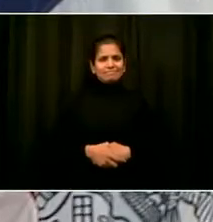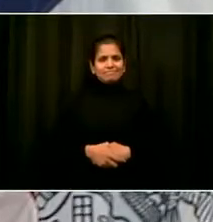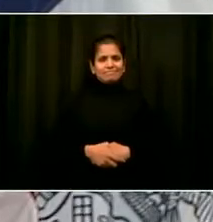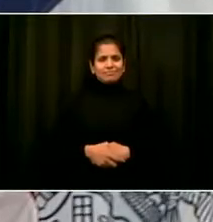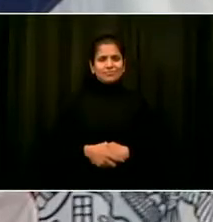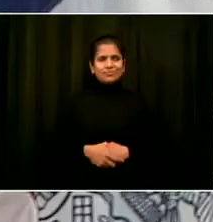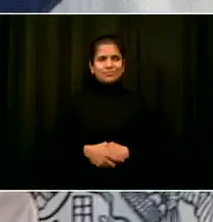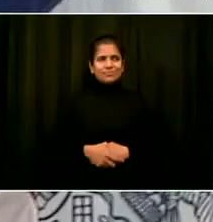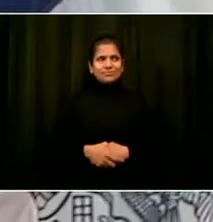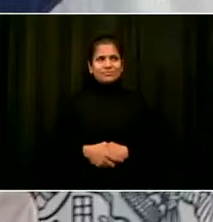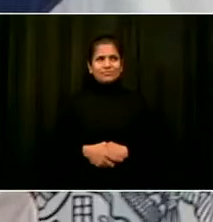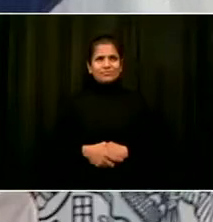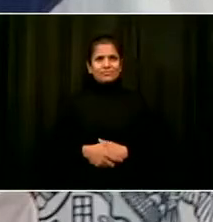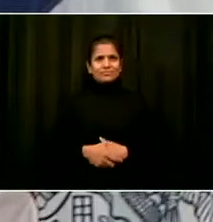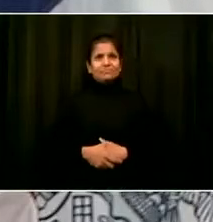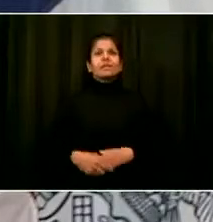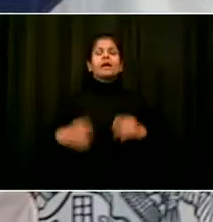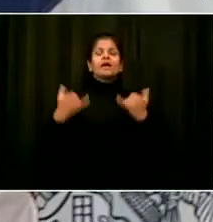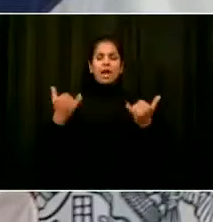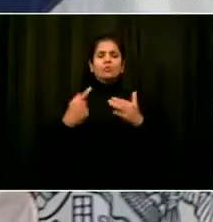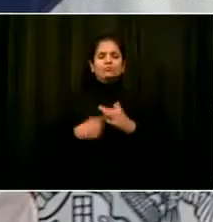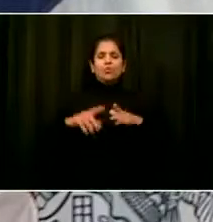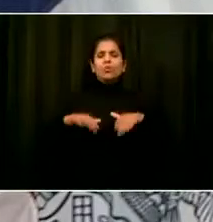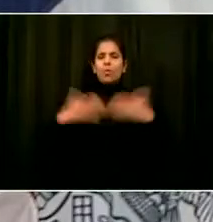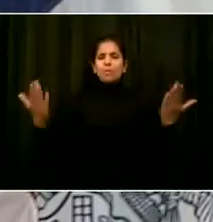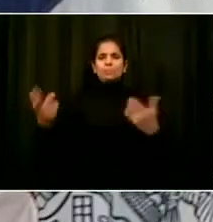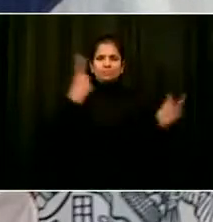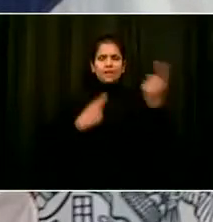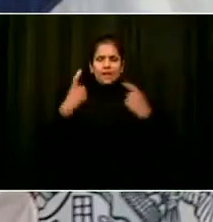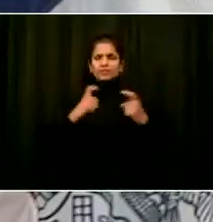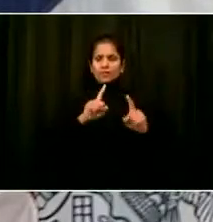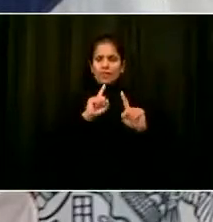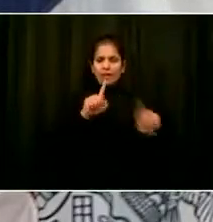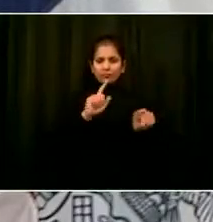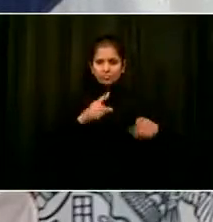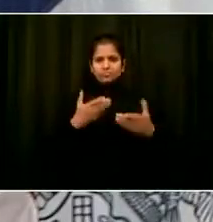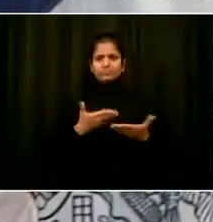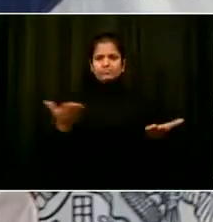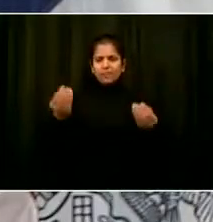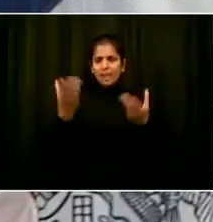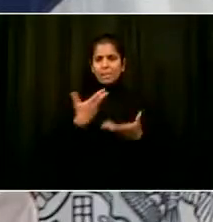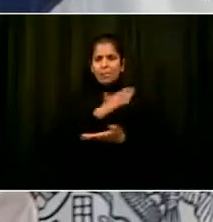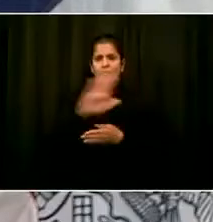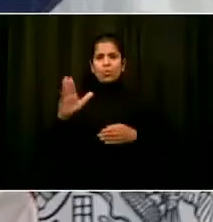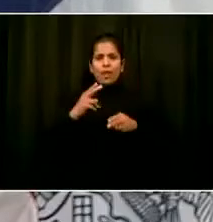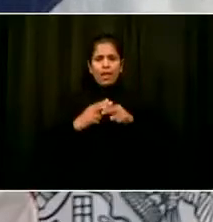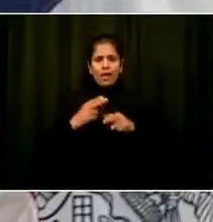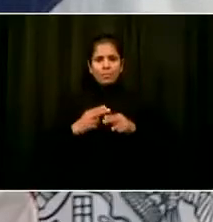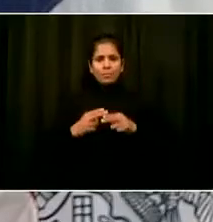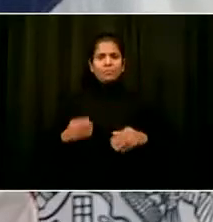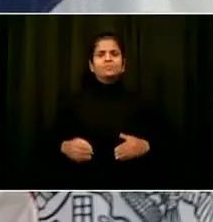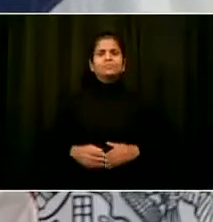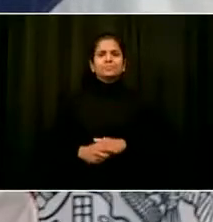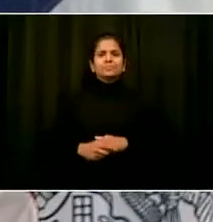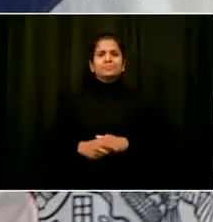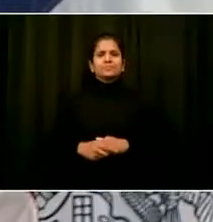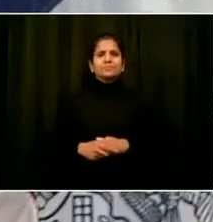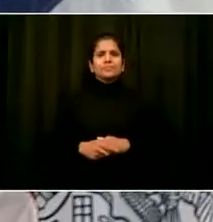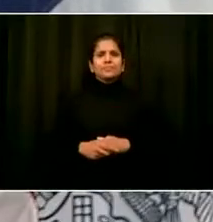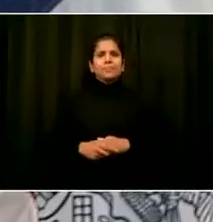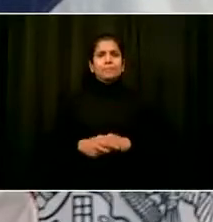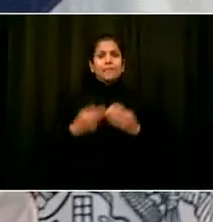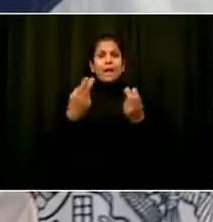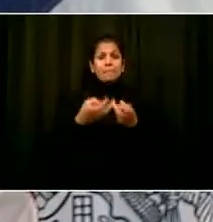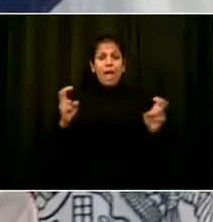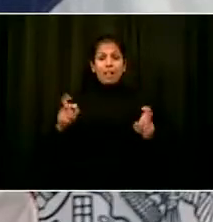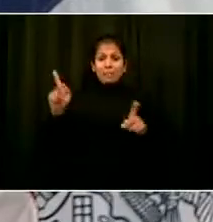updates as well so we got you covered right here on news now from Fox today we'll now begin our Q&A